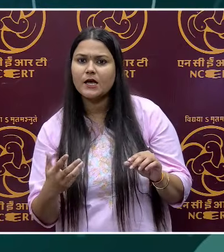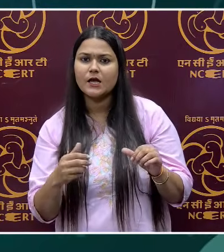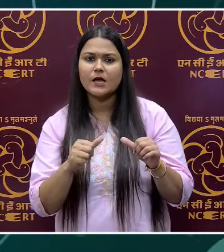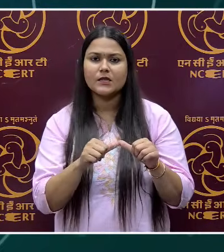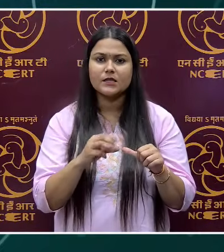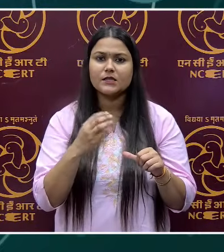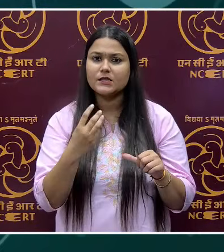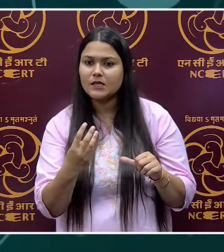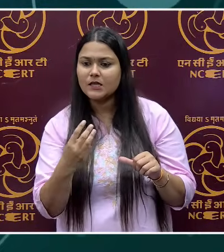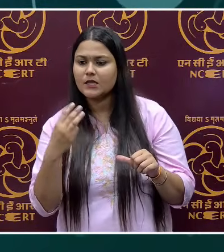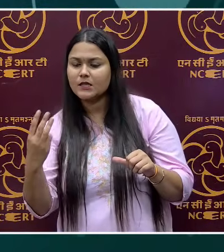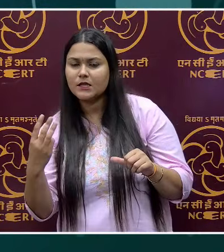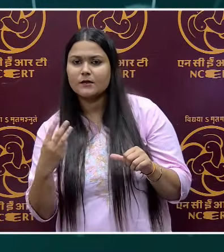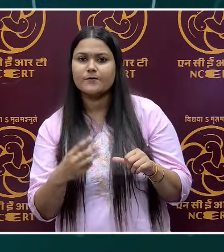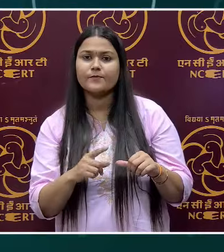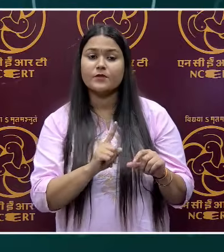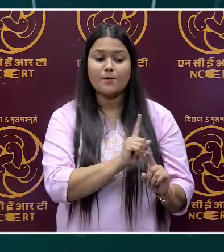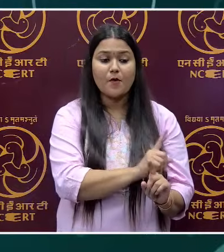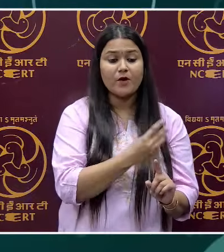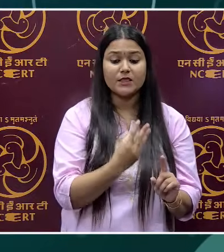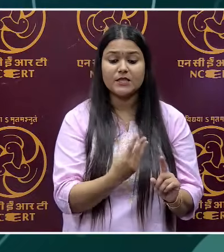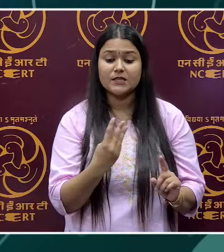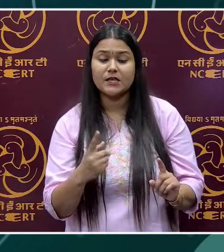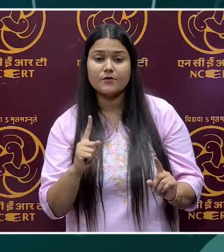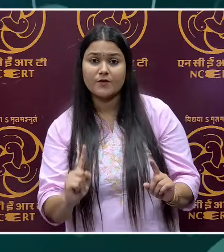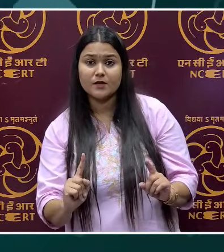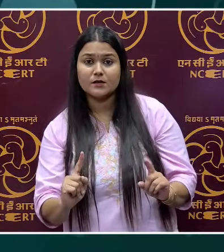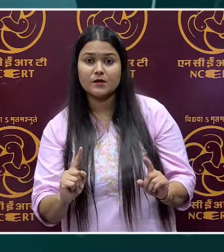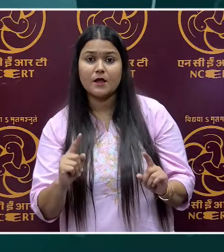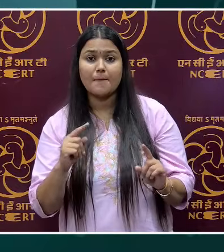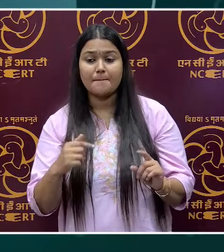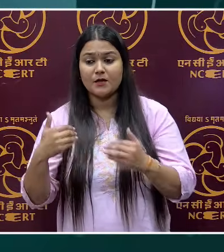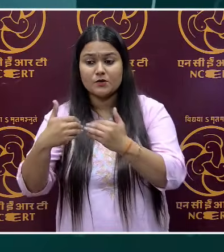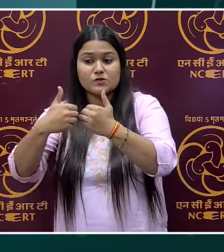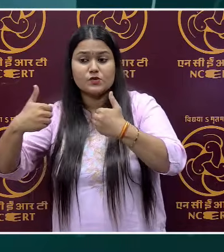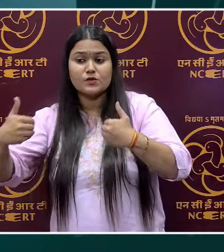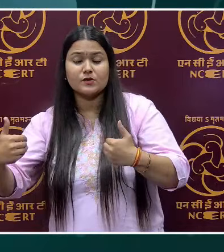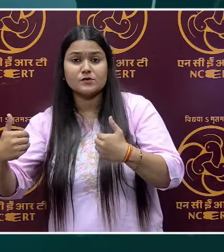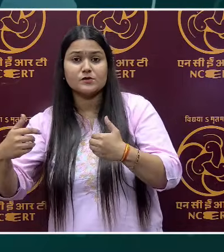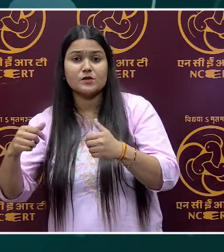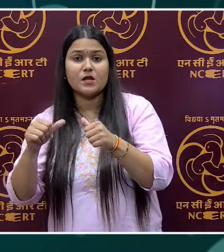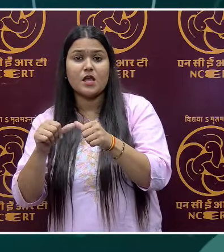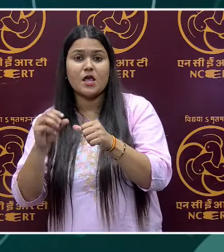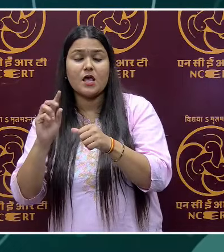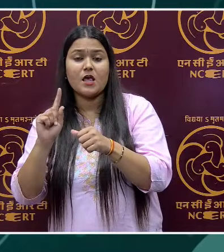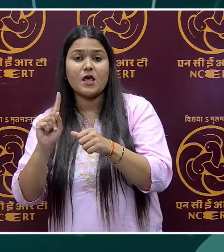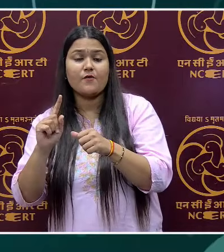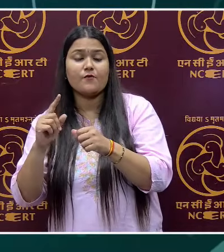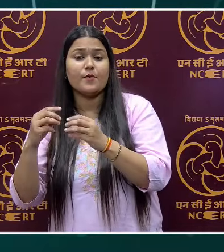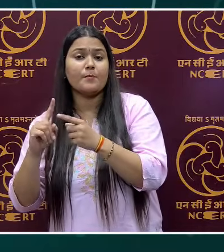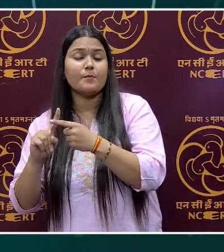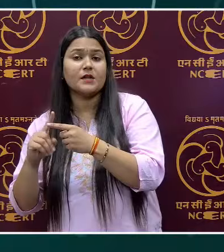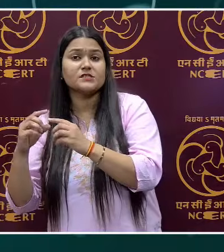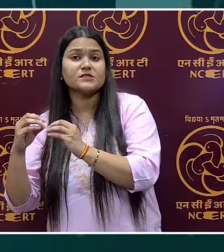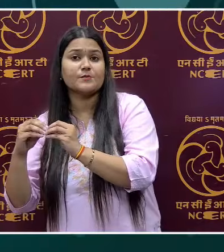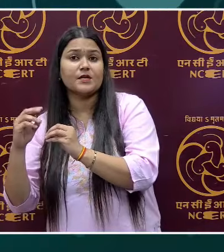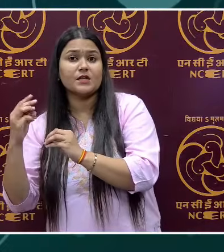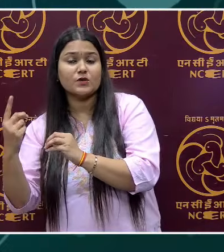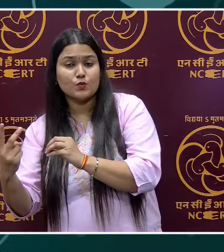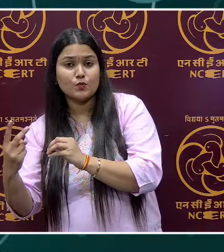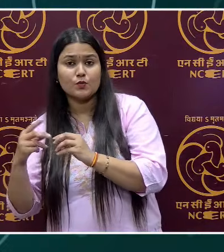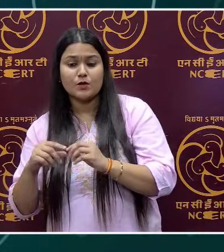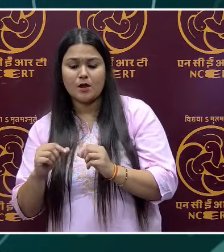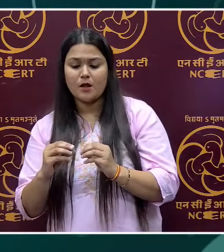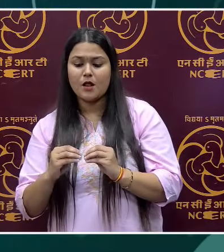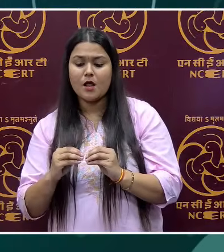3 is here, but it is split 2 plus 1, it is split here 2 plus 1, but it in total it is 3.